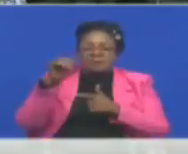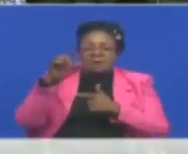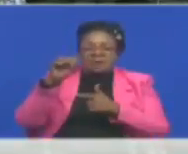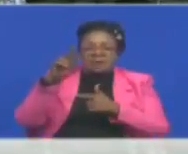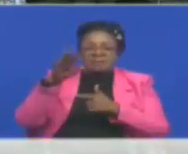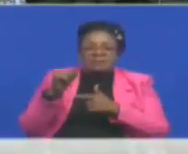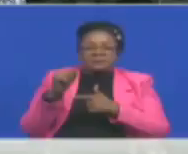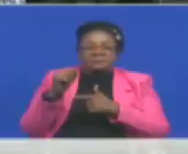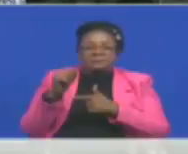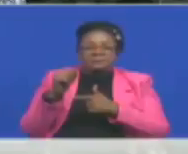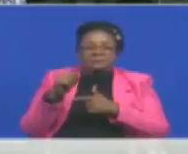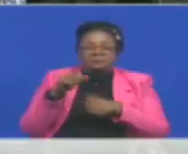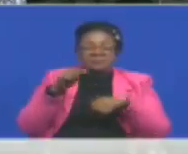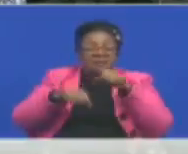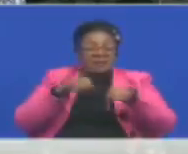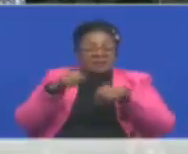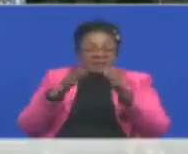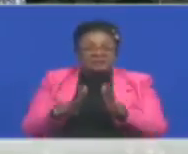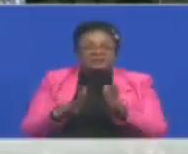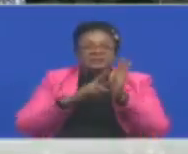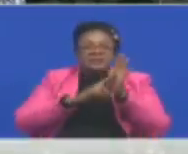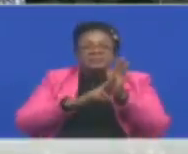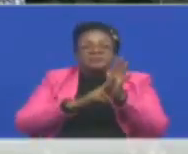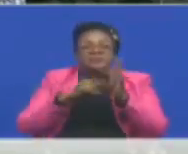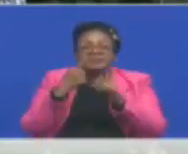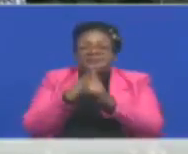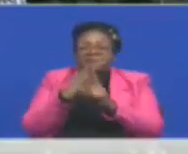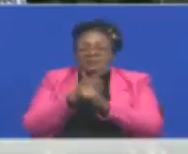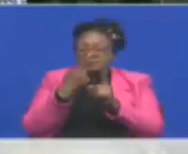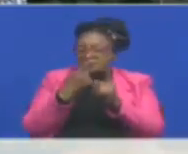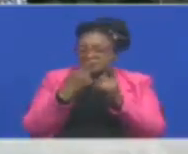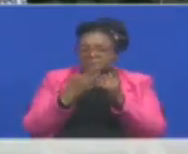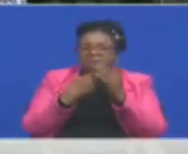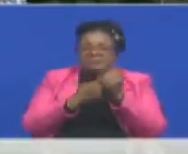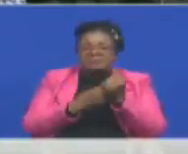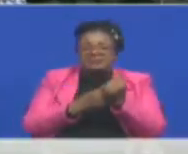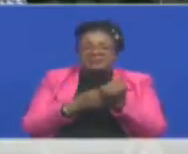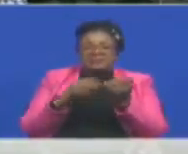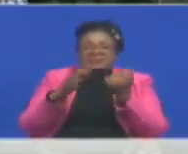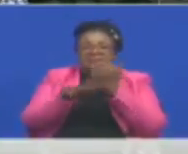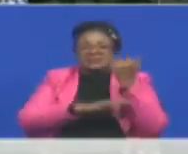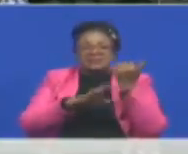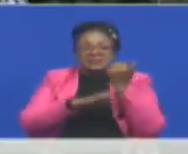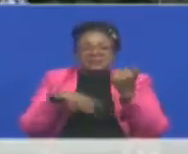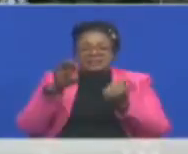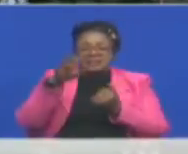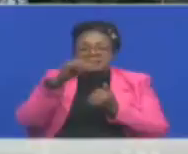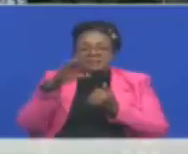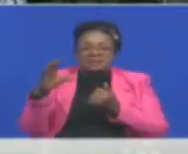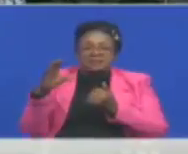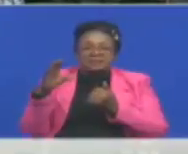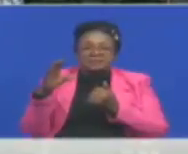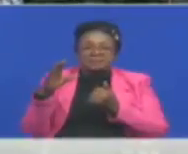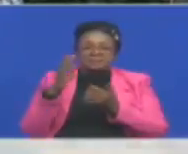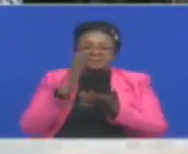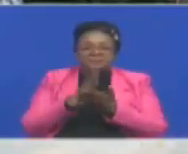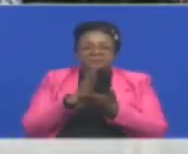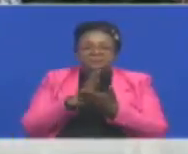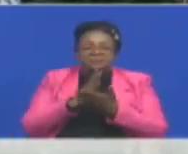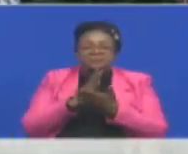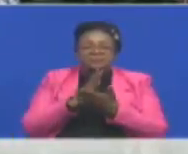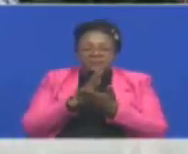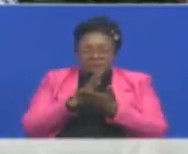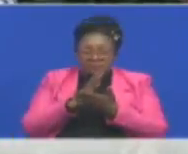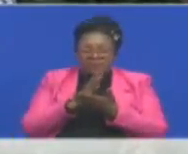The riders themselves represent different partner states, but are EAC citizens, and indeed a very